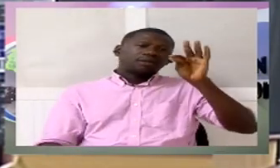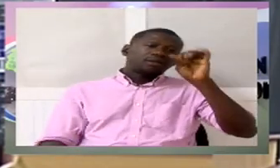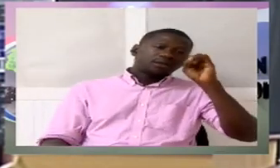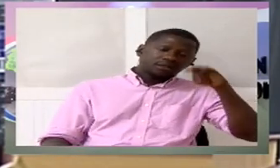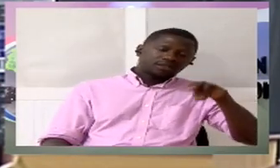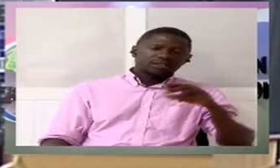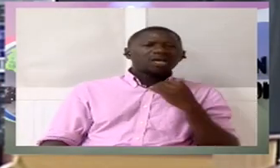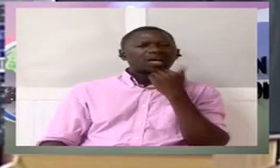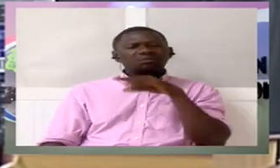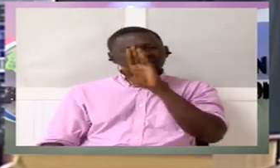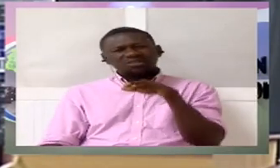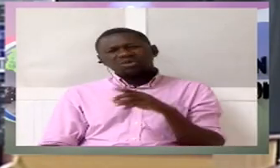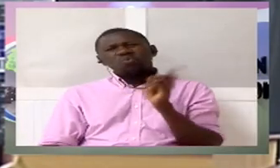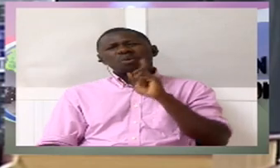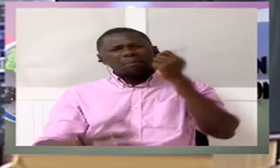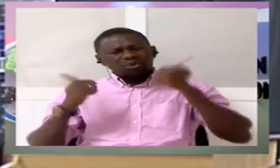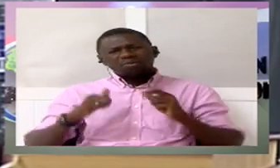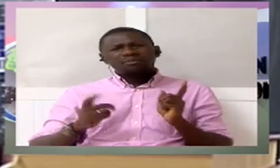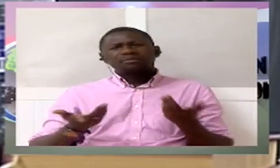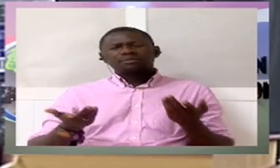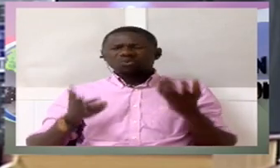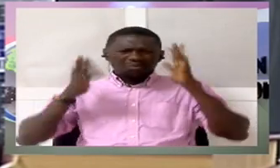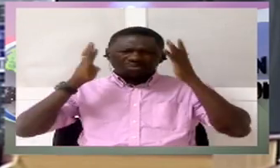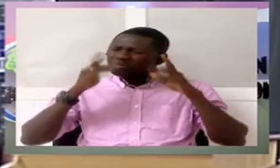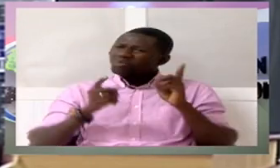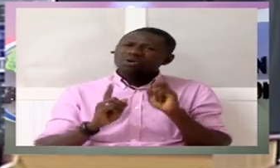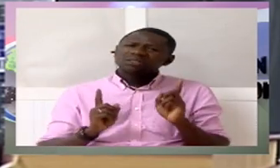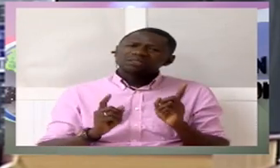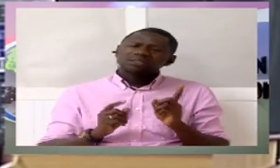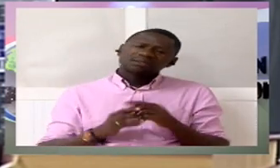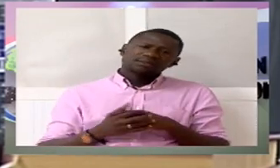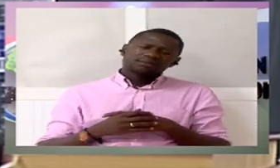Alhaji Martin asked me, what is the problem? Ngai ko. I said to him that